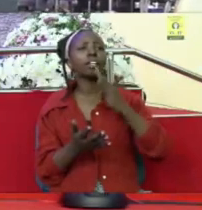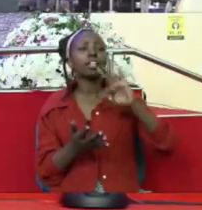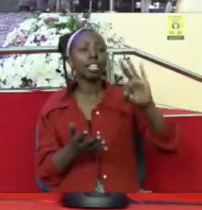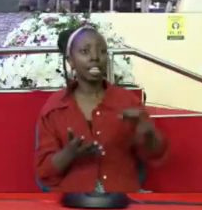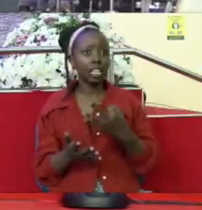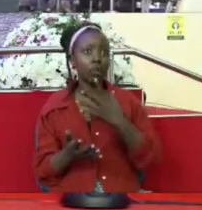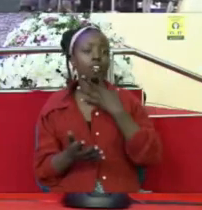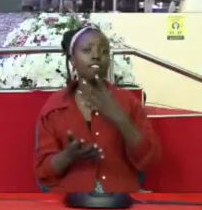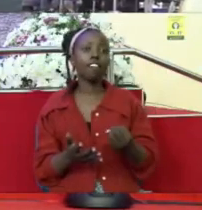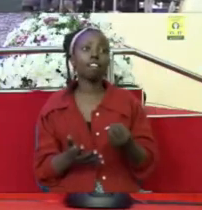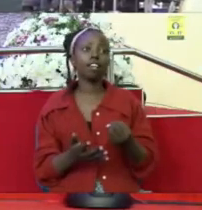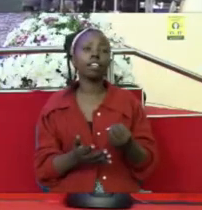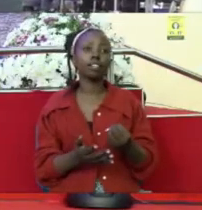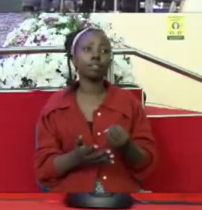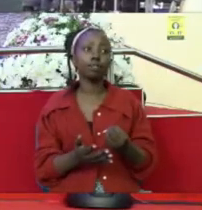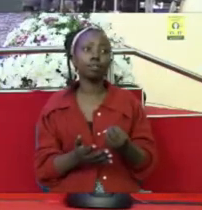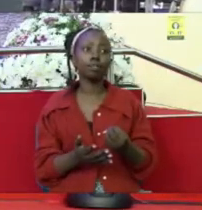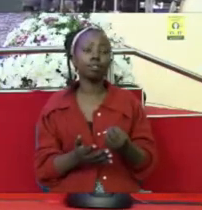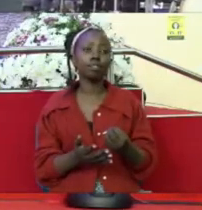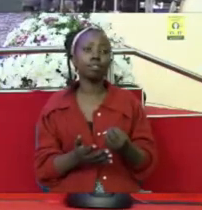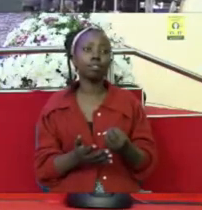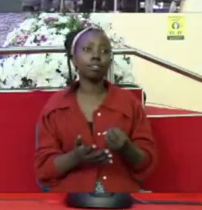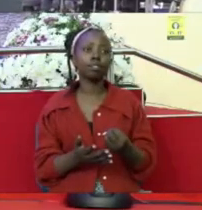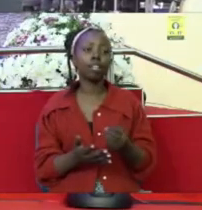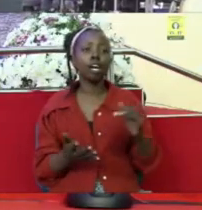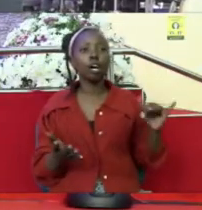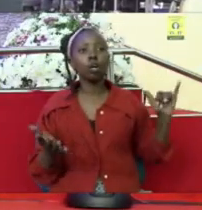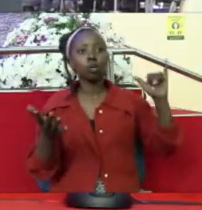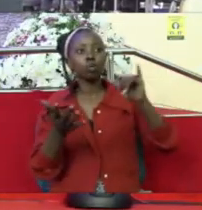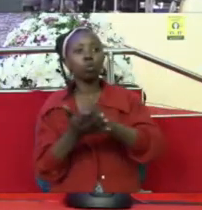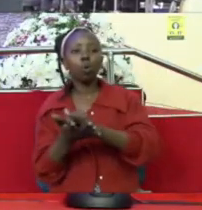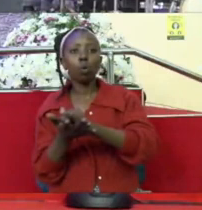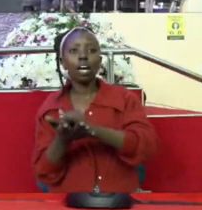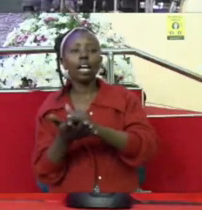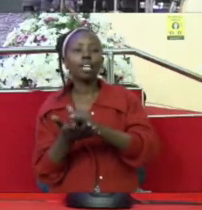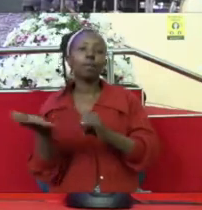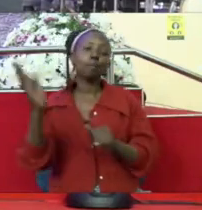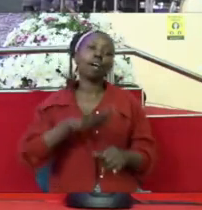Nilipa 3500. Return. Yaani kwenda na kurudi.